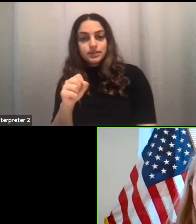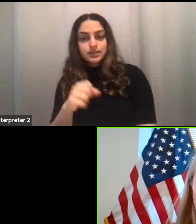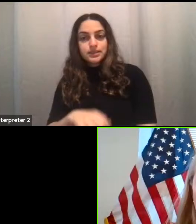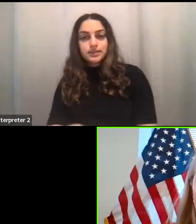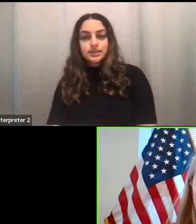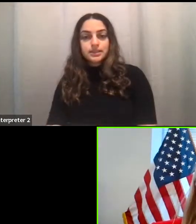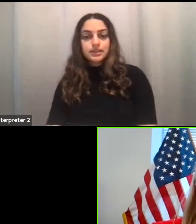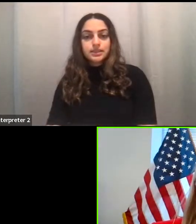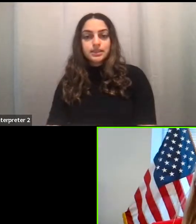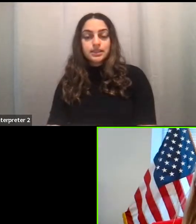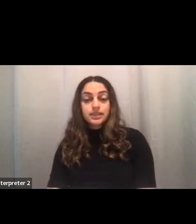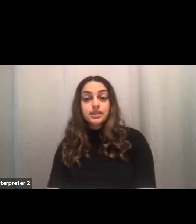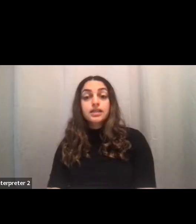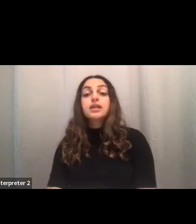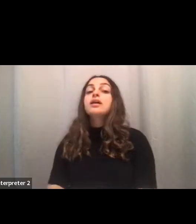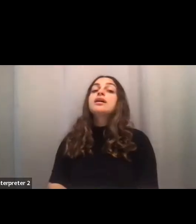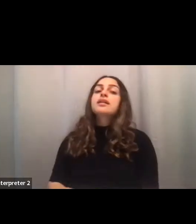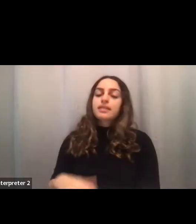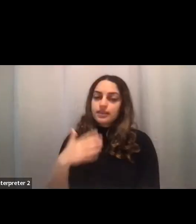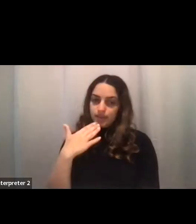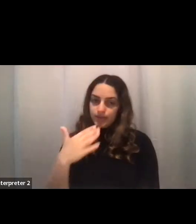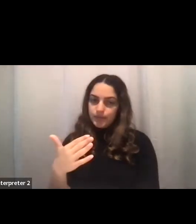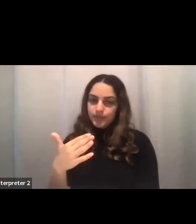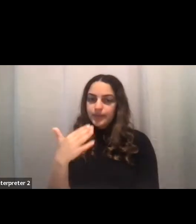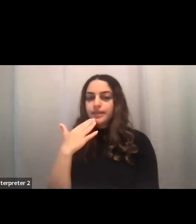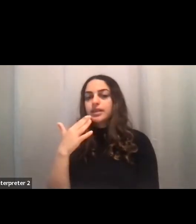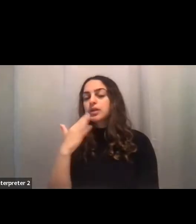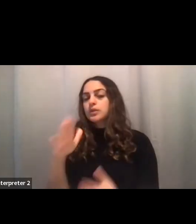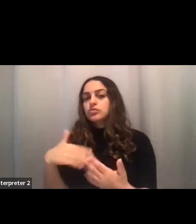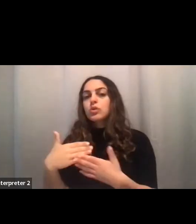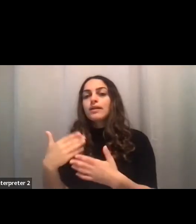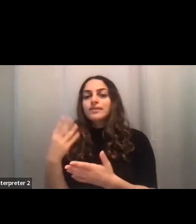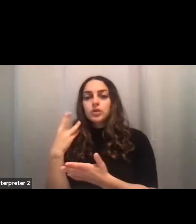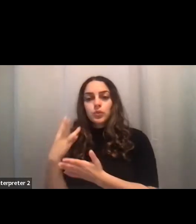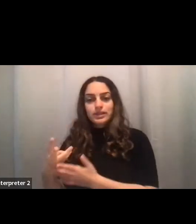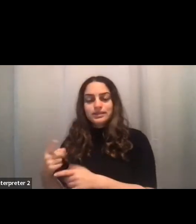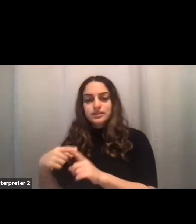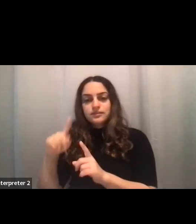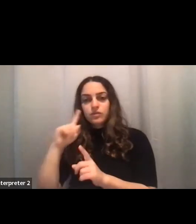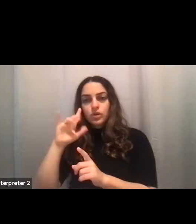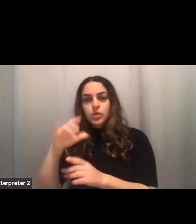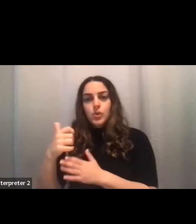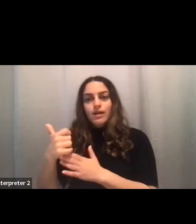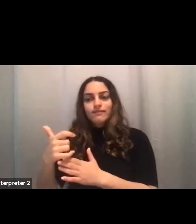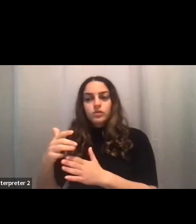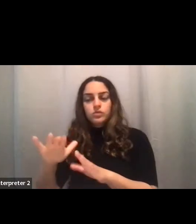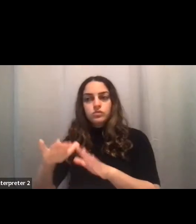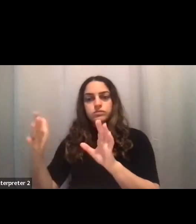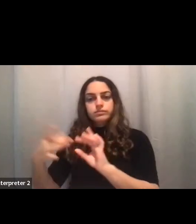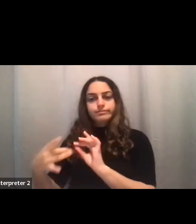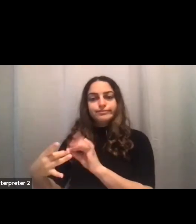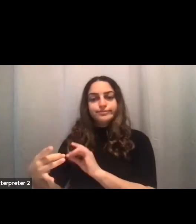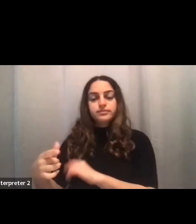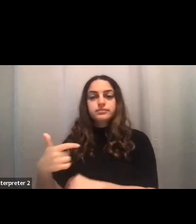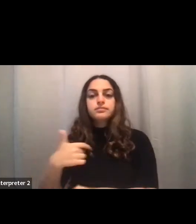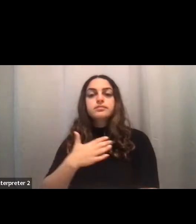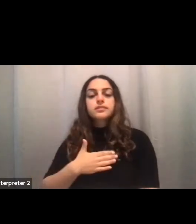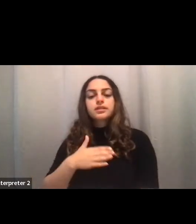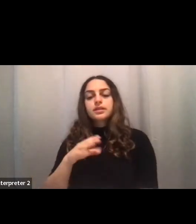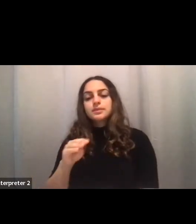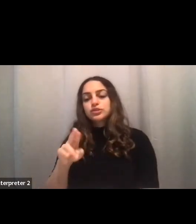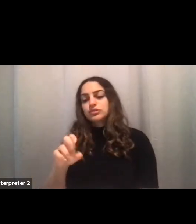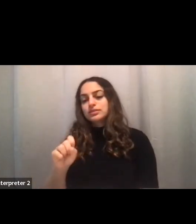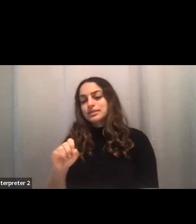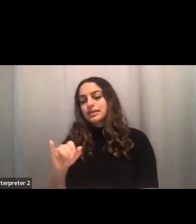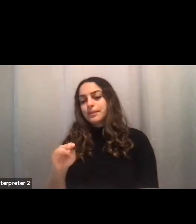thank you um and thank you to all of the witnesses for your helpful opening statements i appreciate very much um mr simonson i